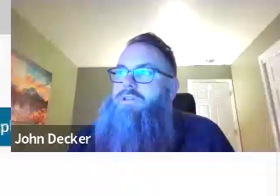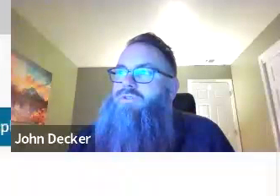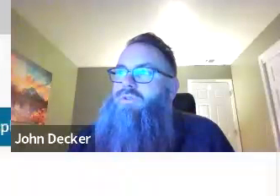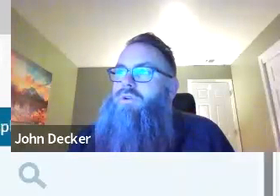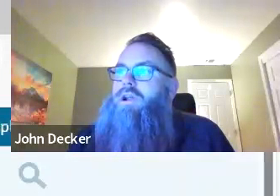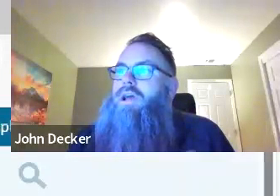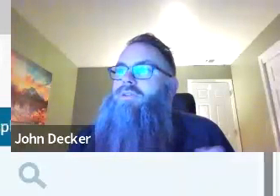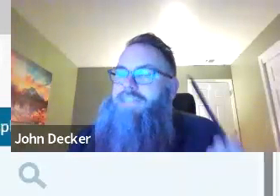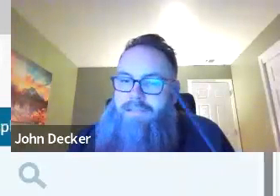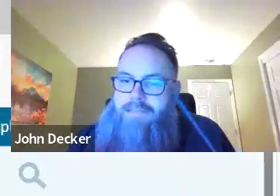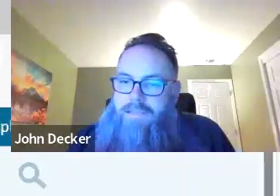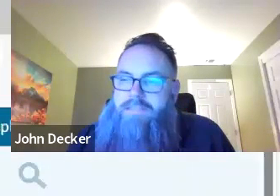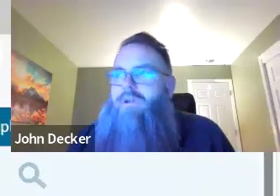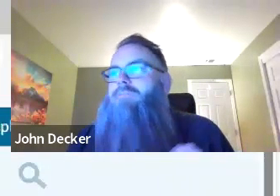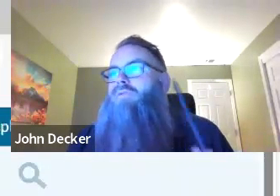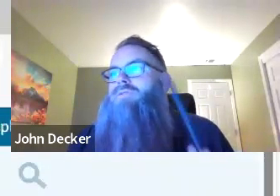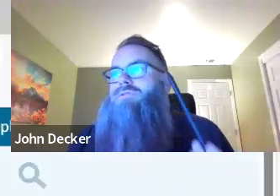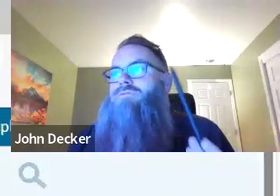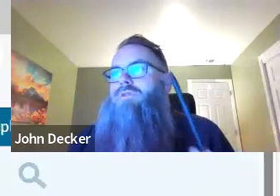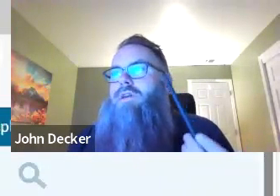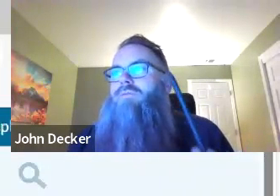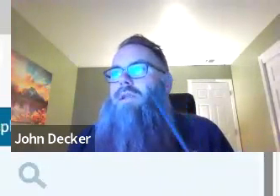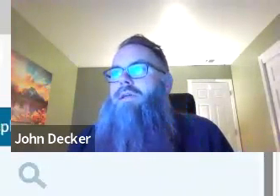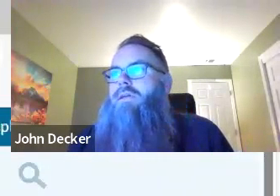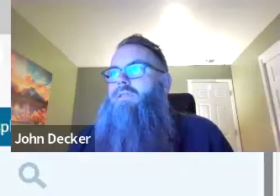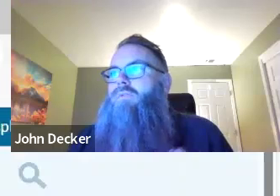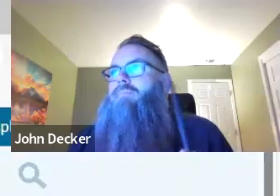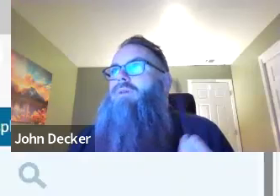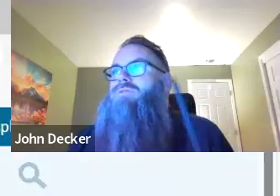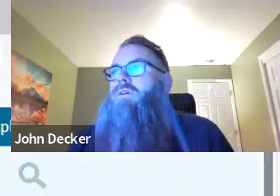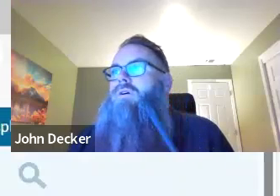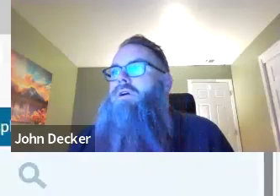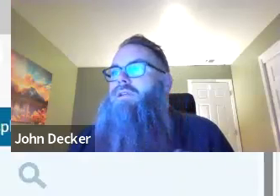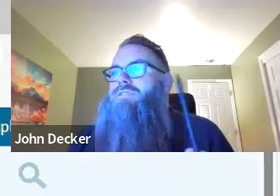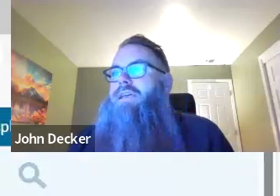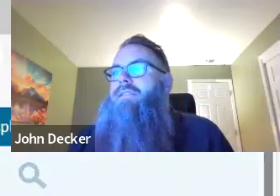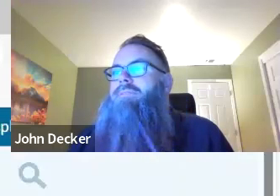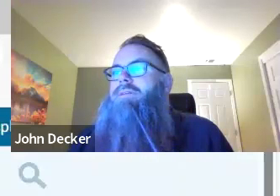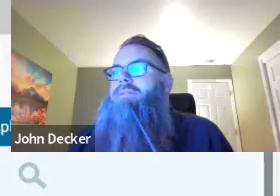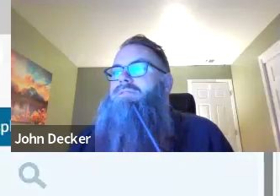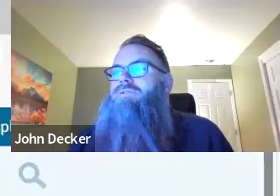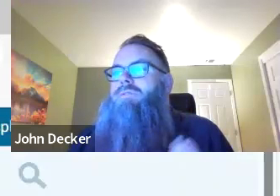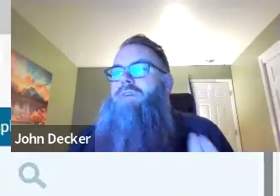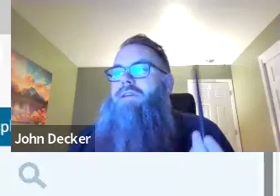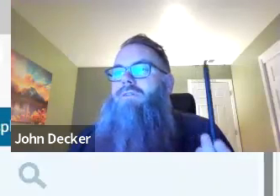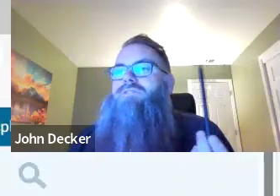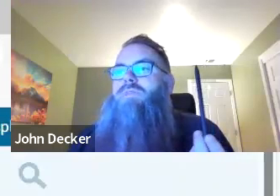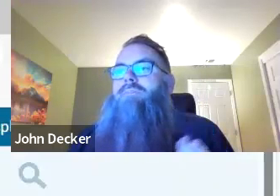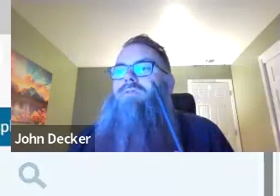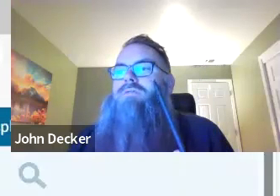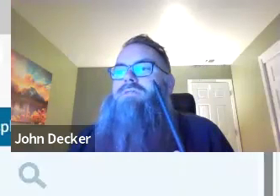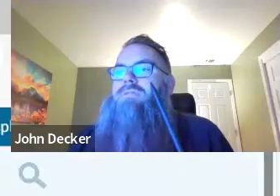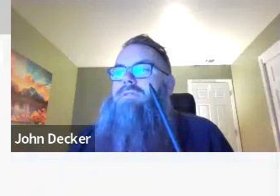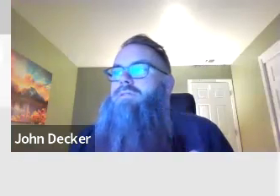in order to understand this, I think it's very important to look at what the rate models are and understand them. And so you can find Alta's